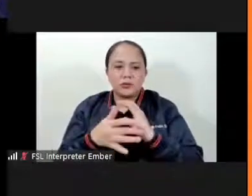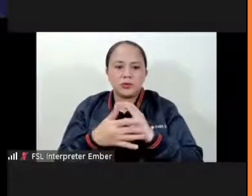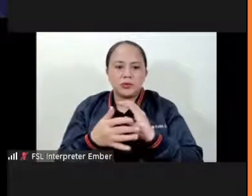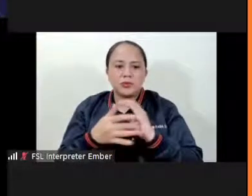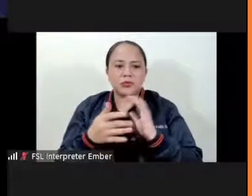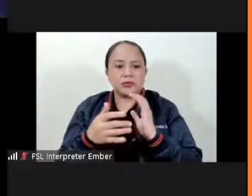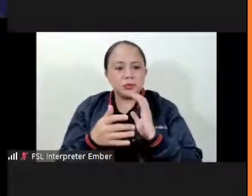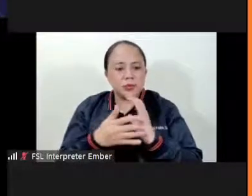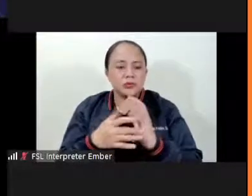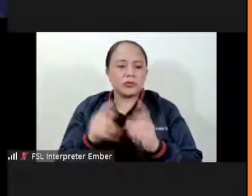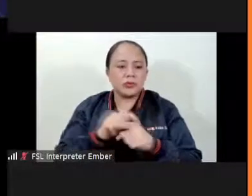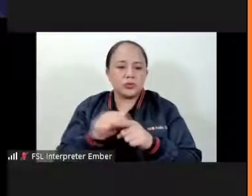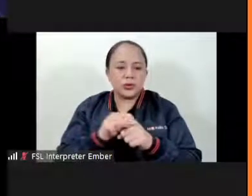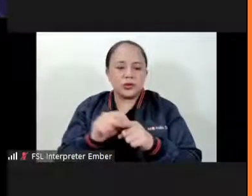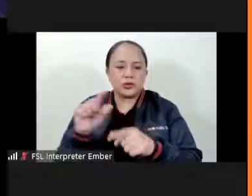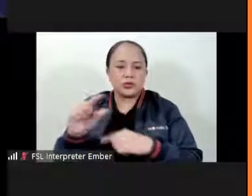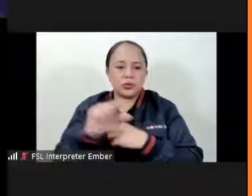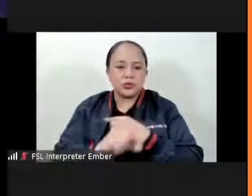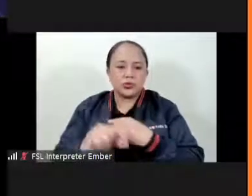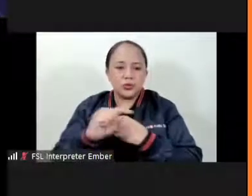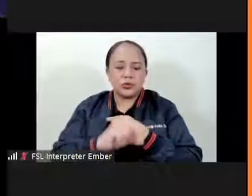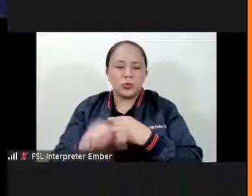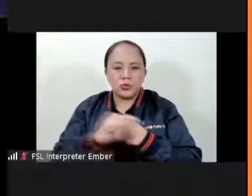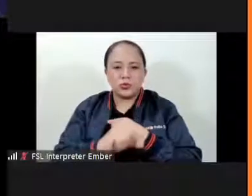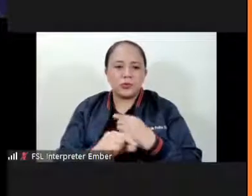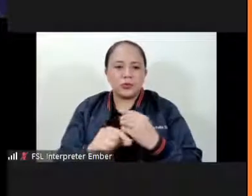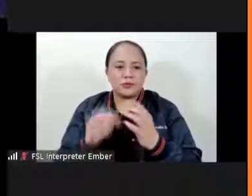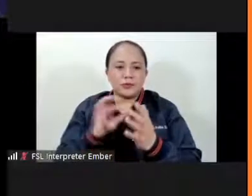Google account, specifically the Google Meets.